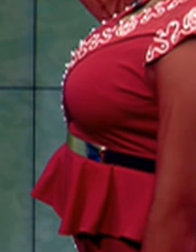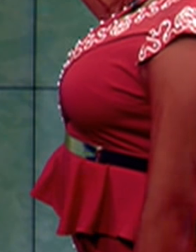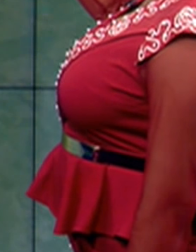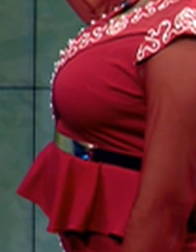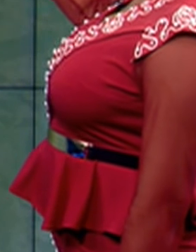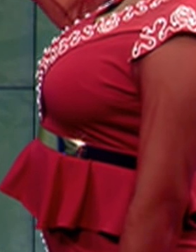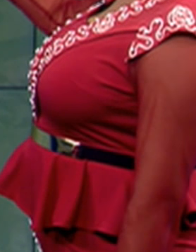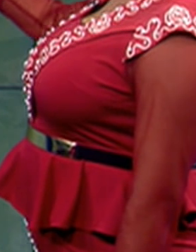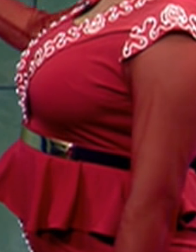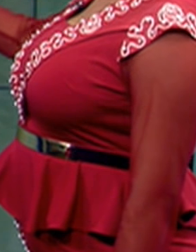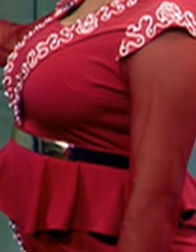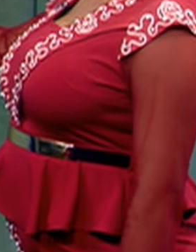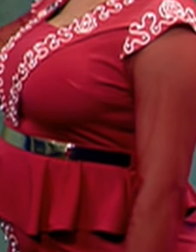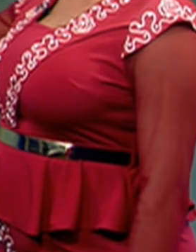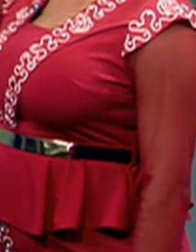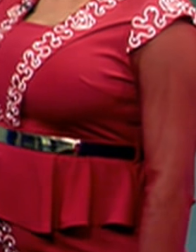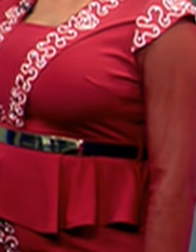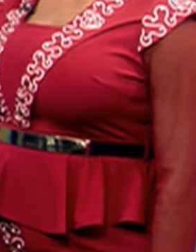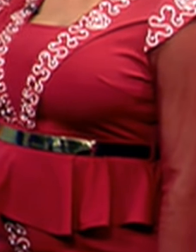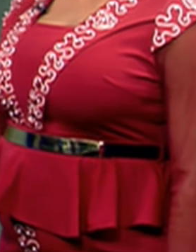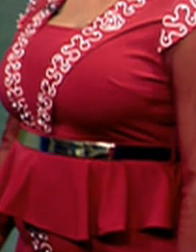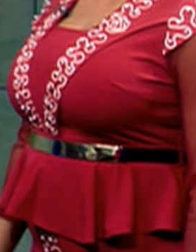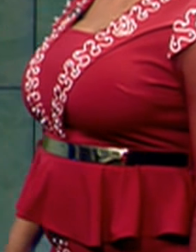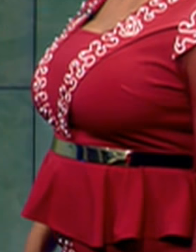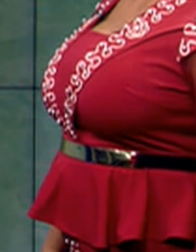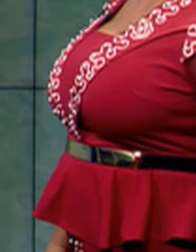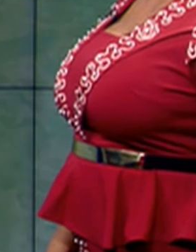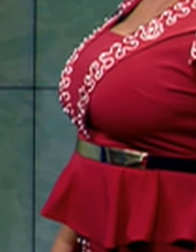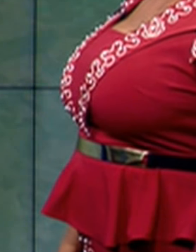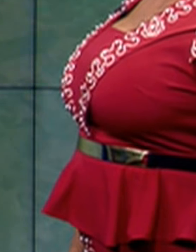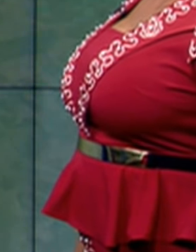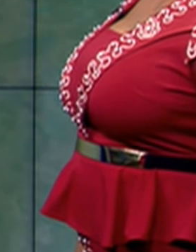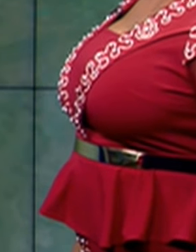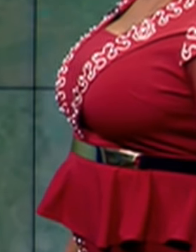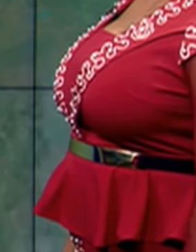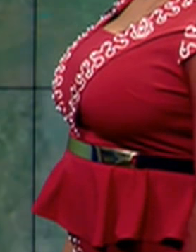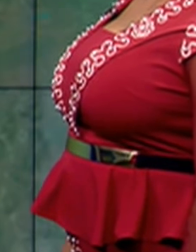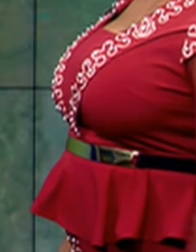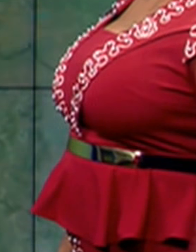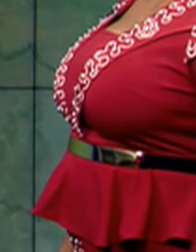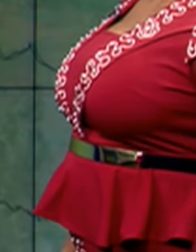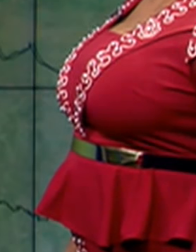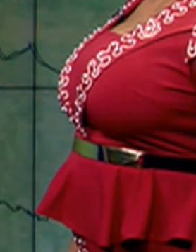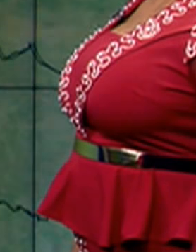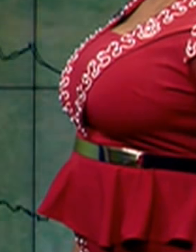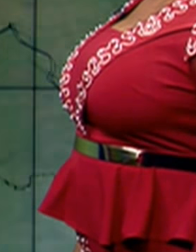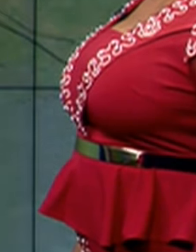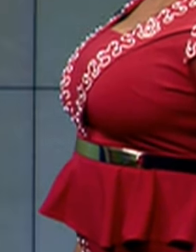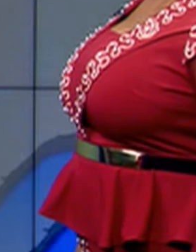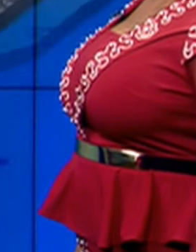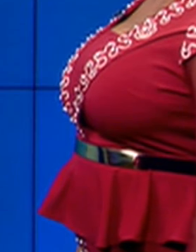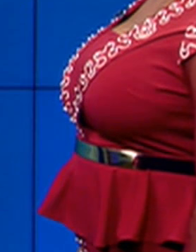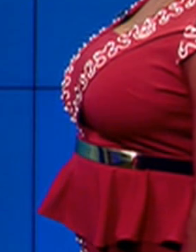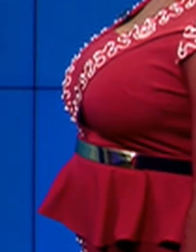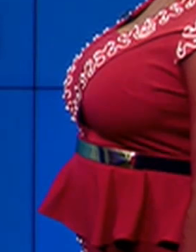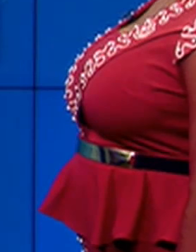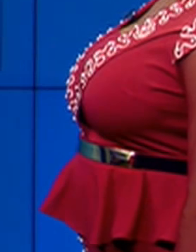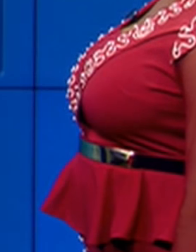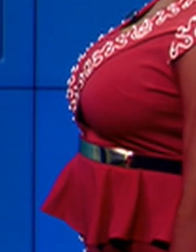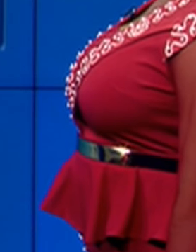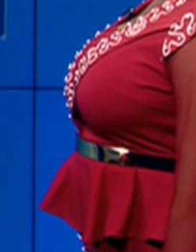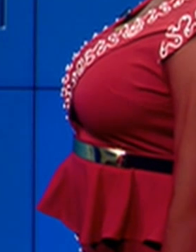re lebelela gona Sekhukuza 24 Mbombela le Carolina 22 Emelo le gona Mbalenhle ka tše 24 go sasa go provinceng